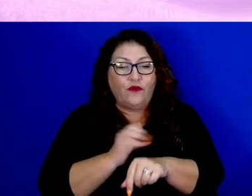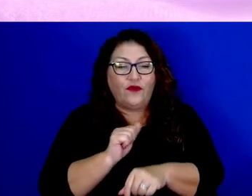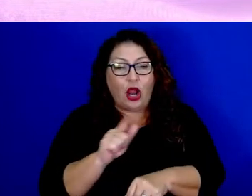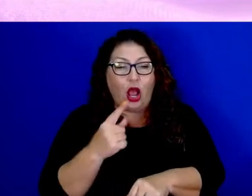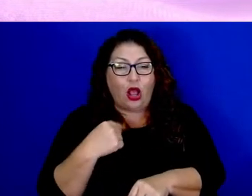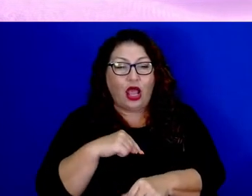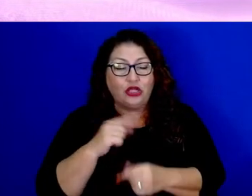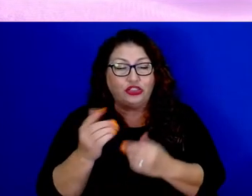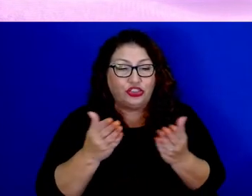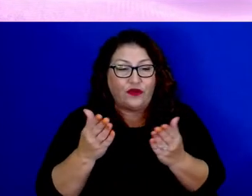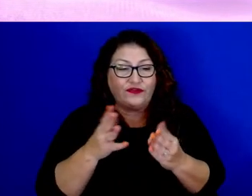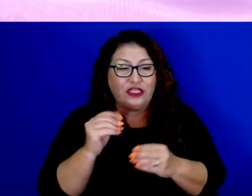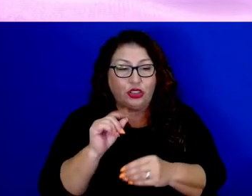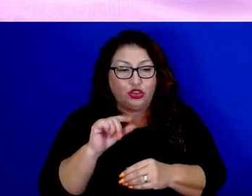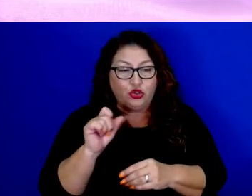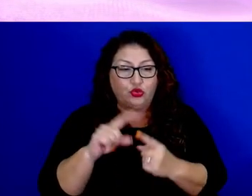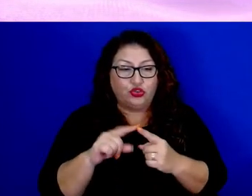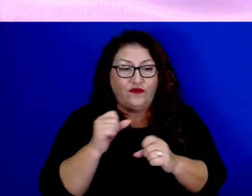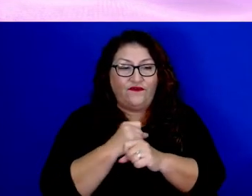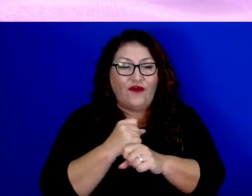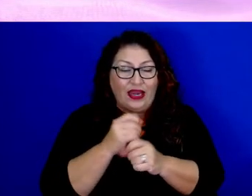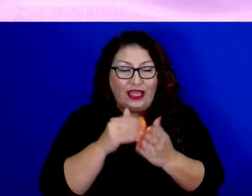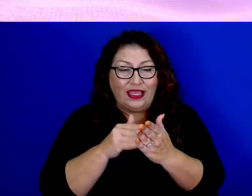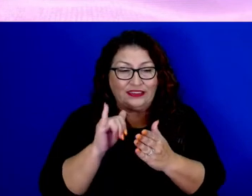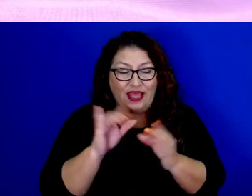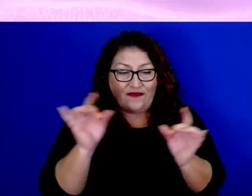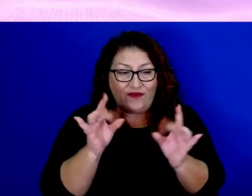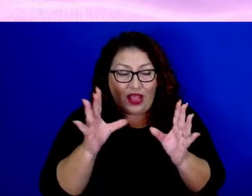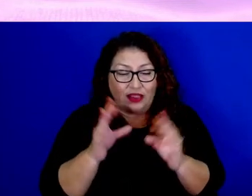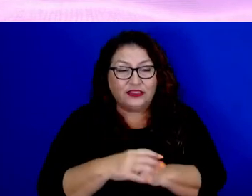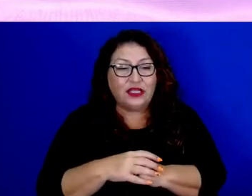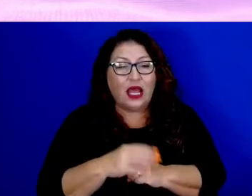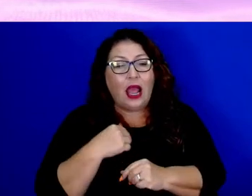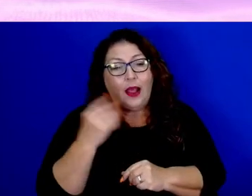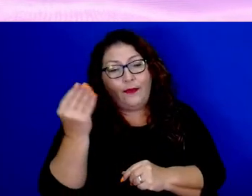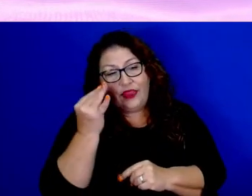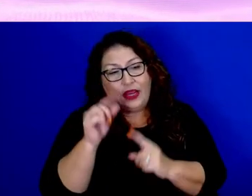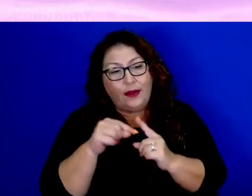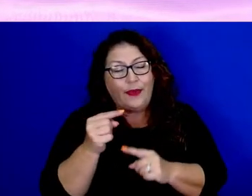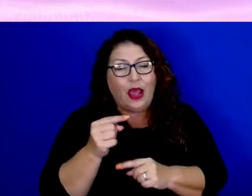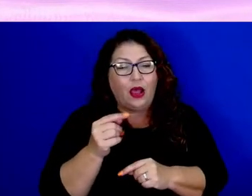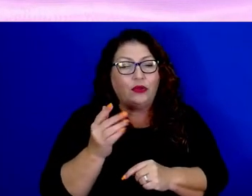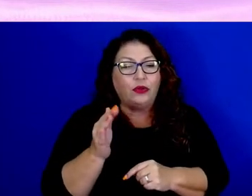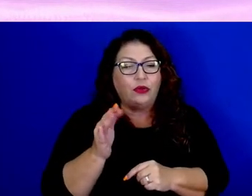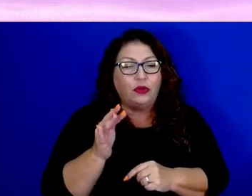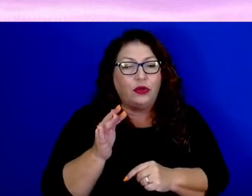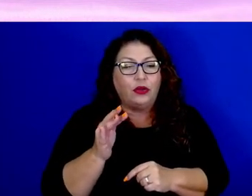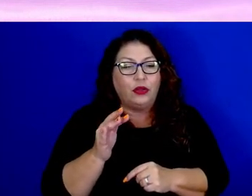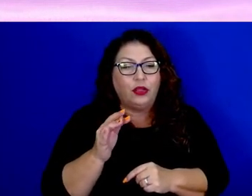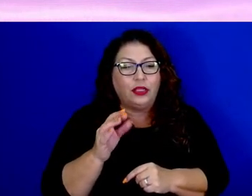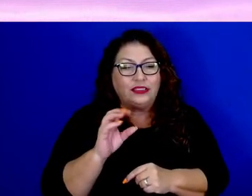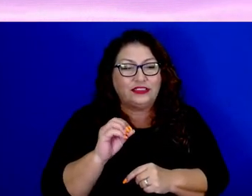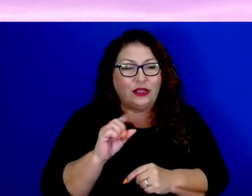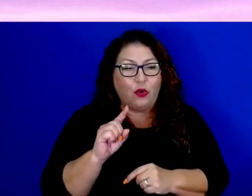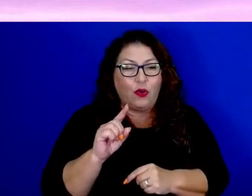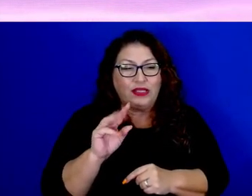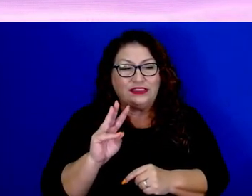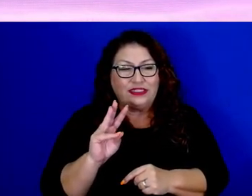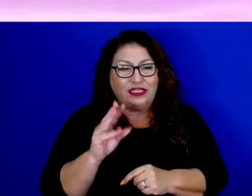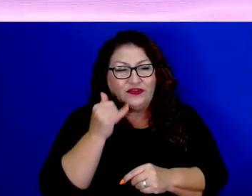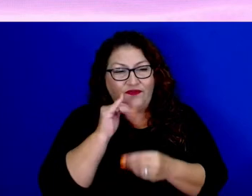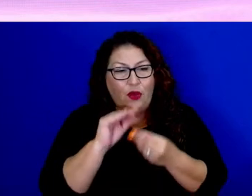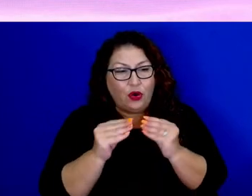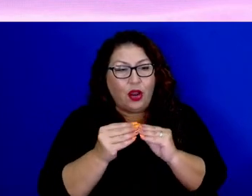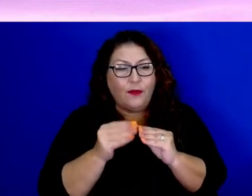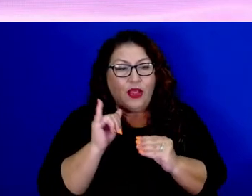to fight against this violence. I'm thinking about the phone, the 016 phone number that helps victims.